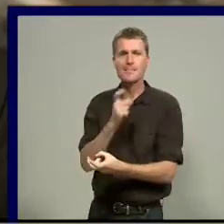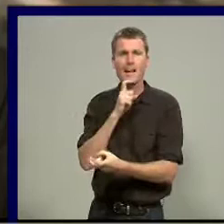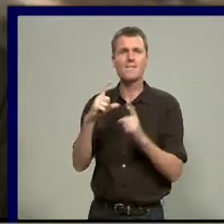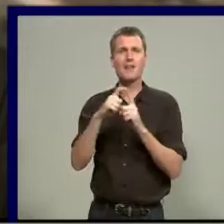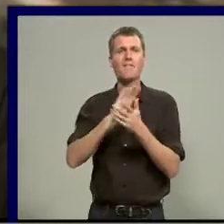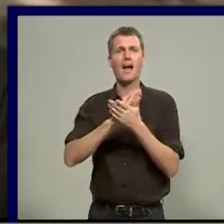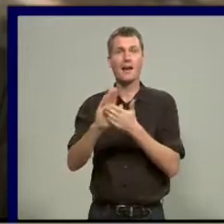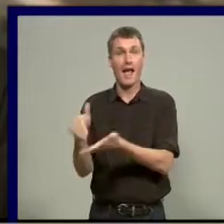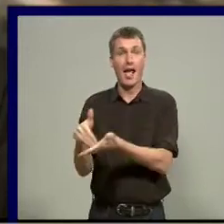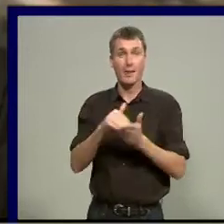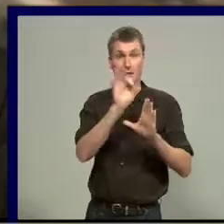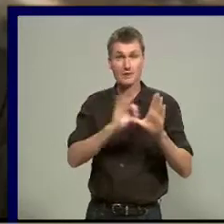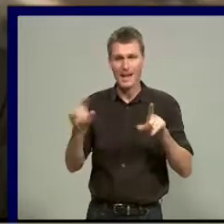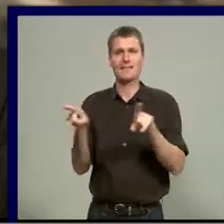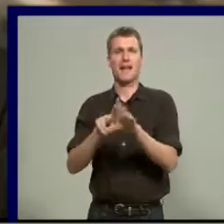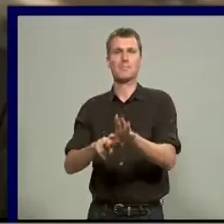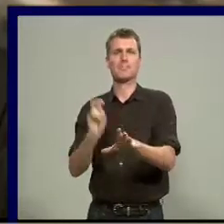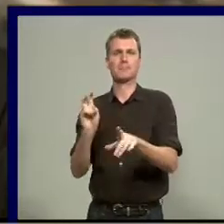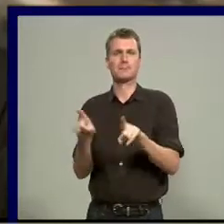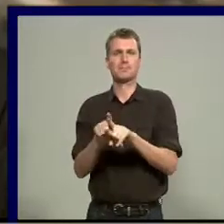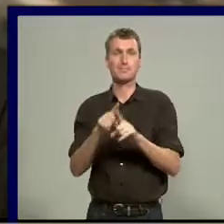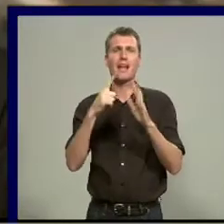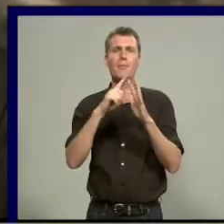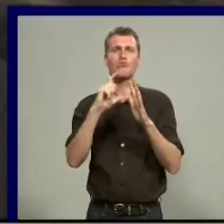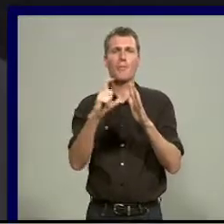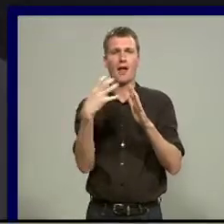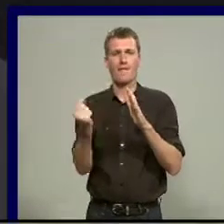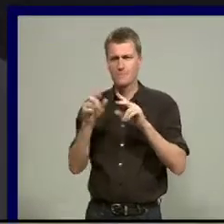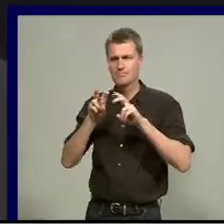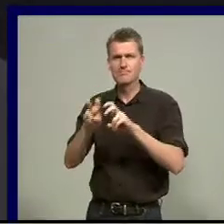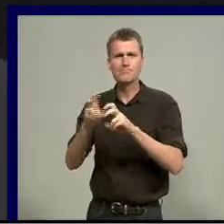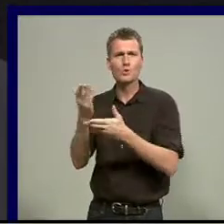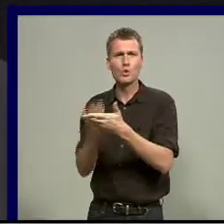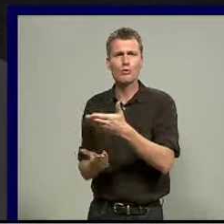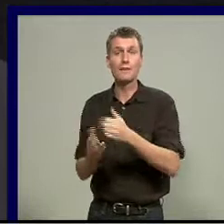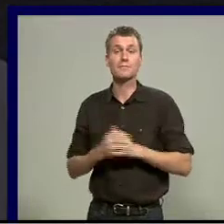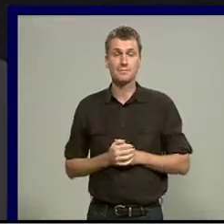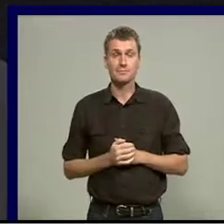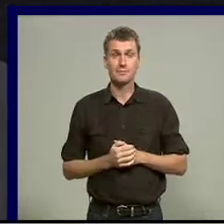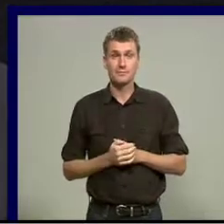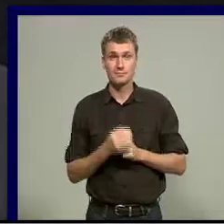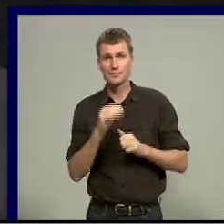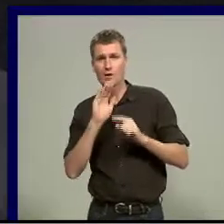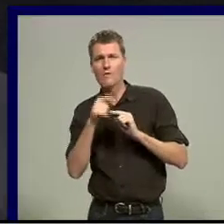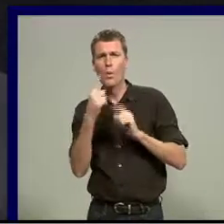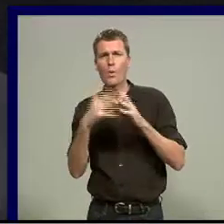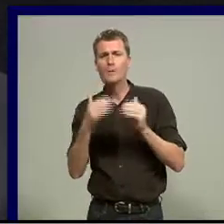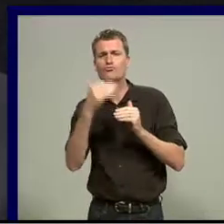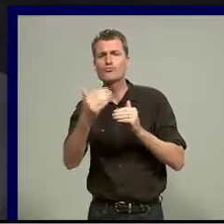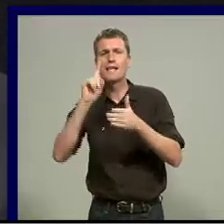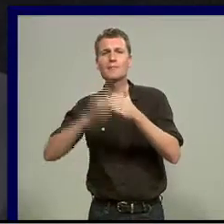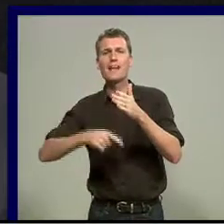with the design, has followed suit. Emma Cropper has the story. With just over a week before his disciplinary